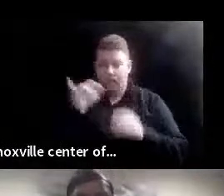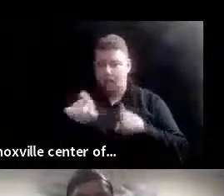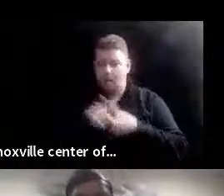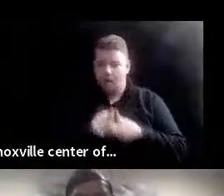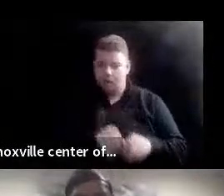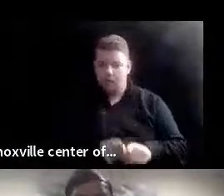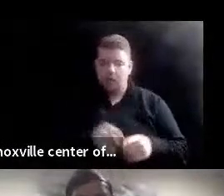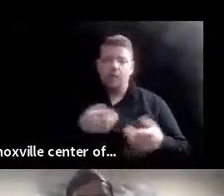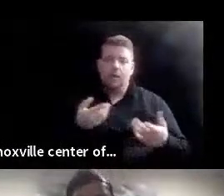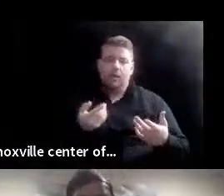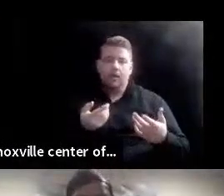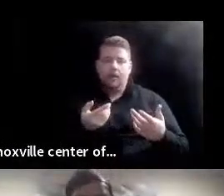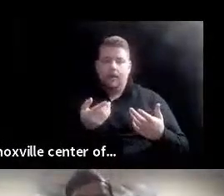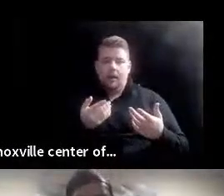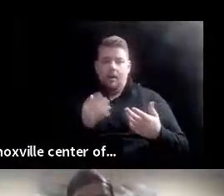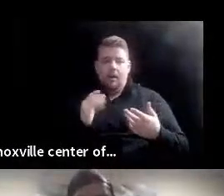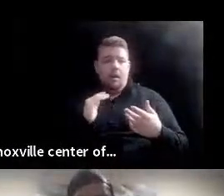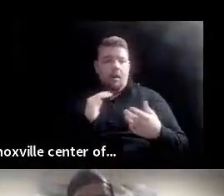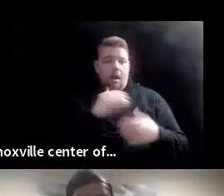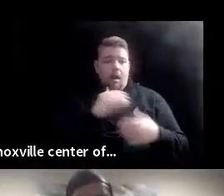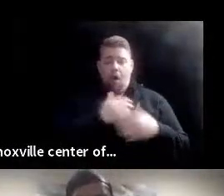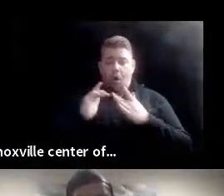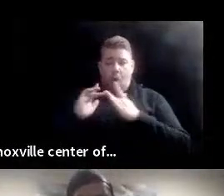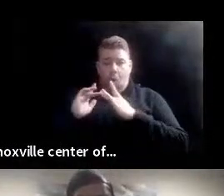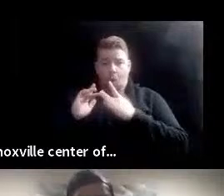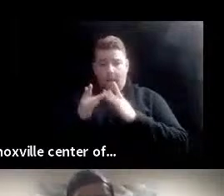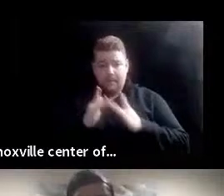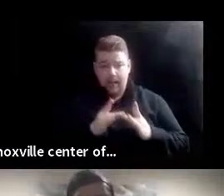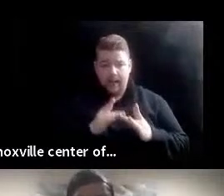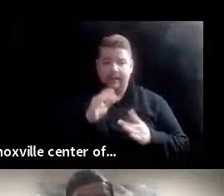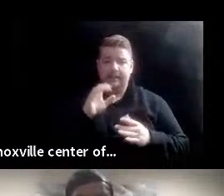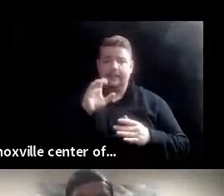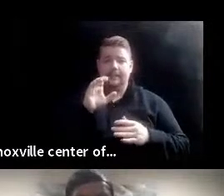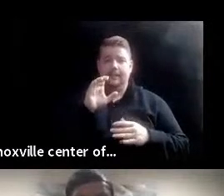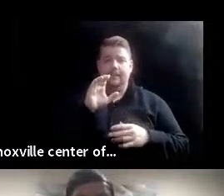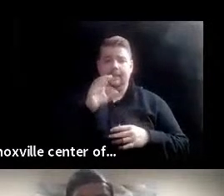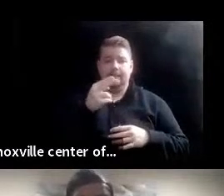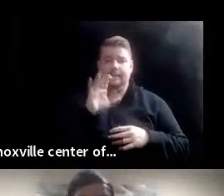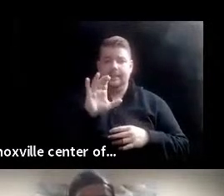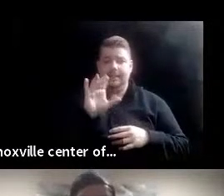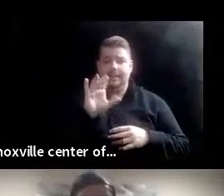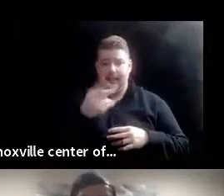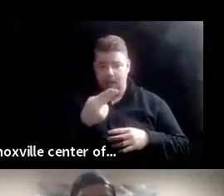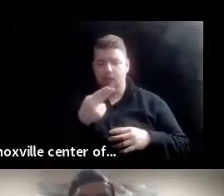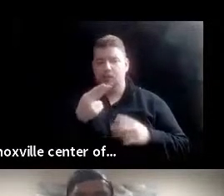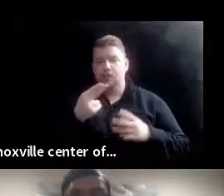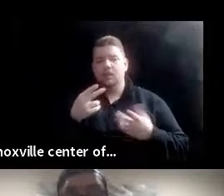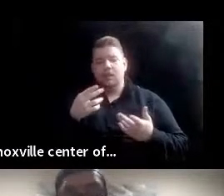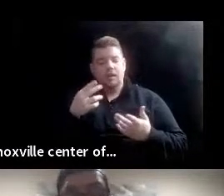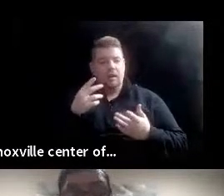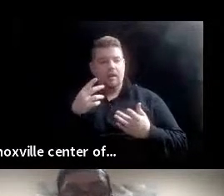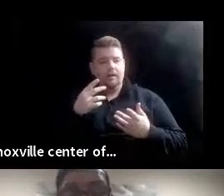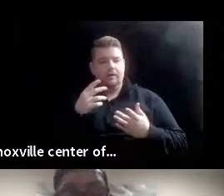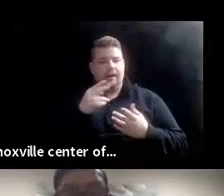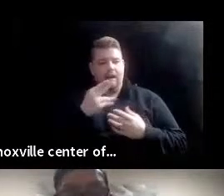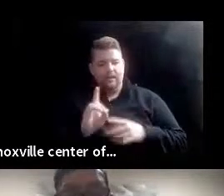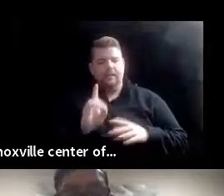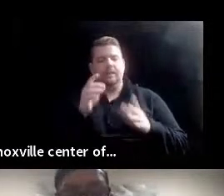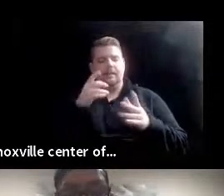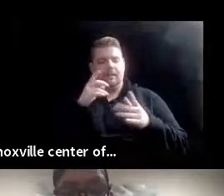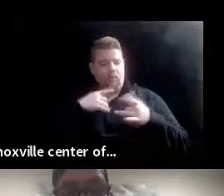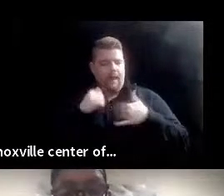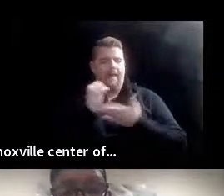where, our website or our TDH's website or the CD's website is where doctors go to get that